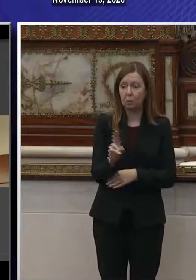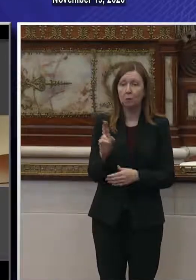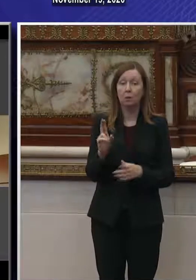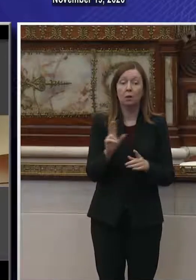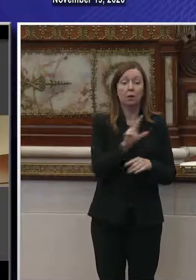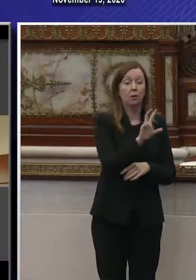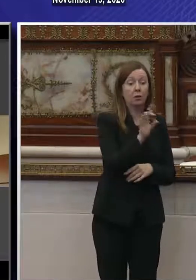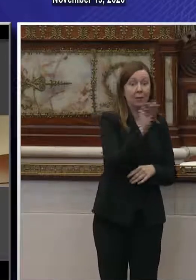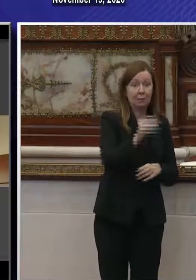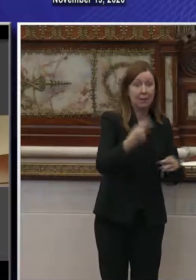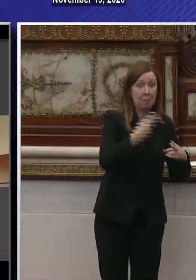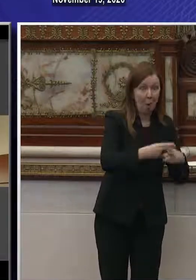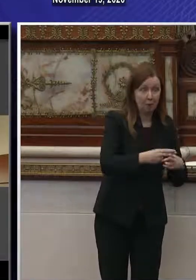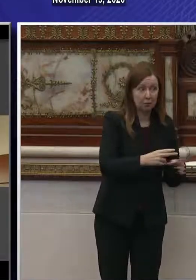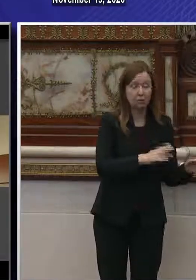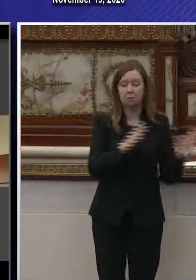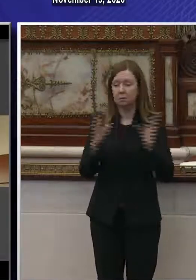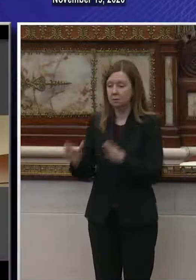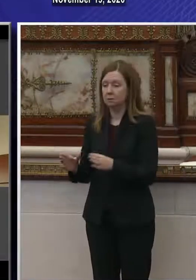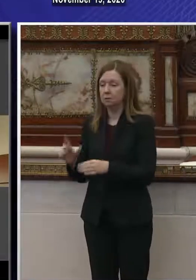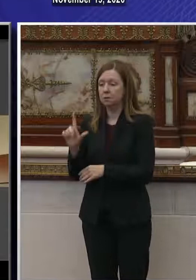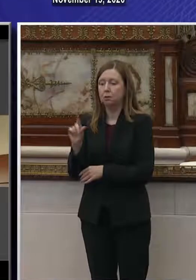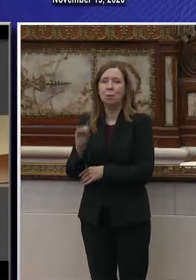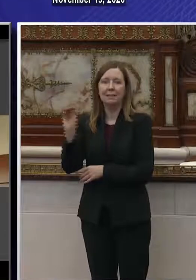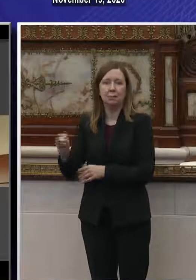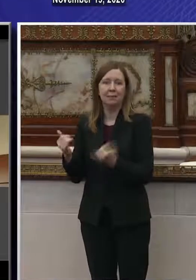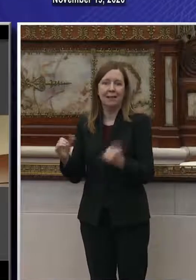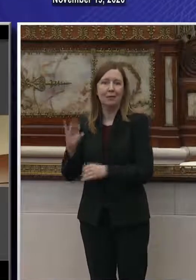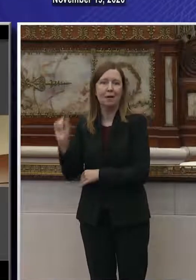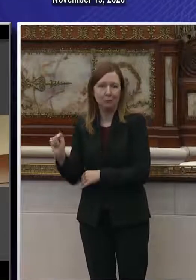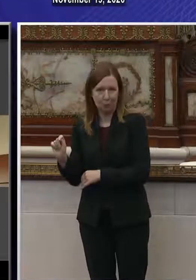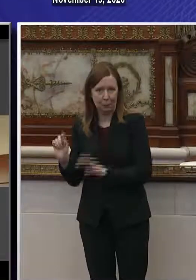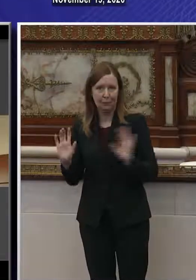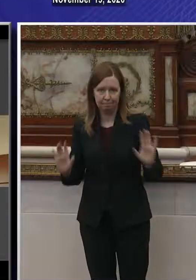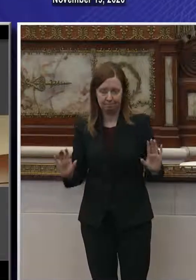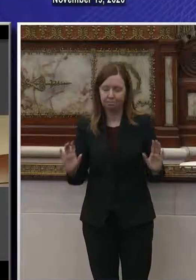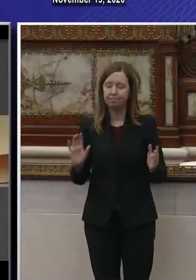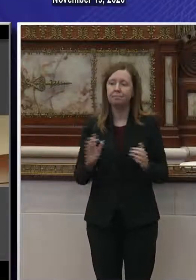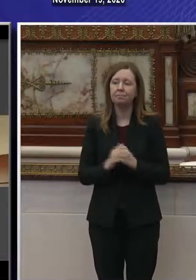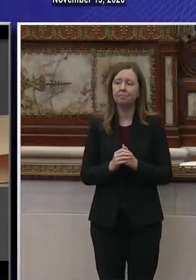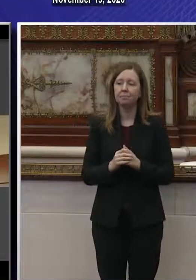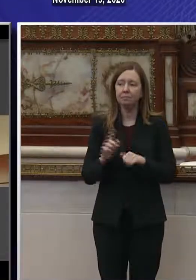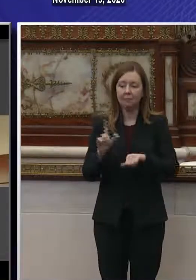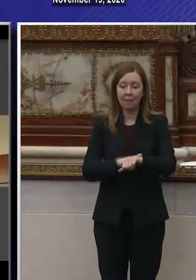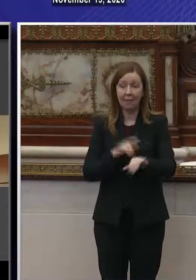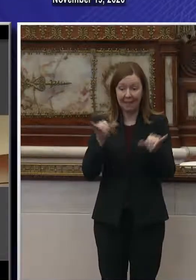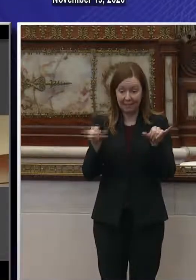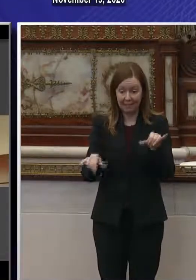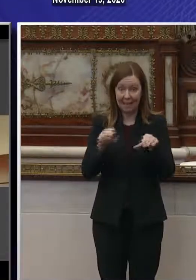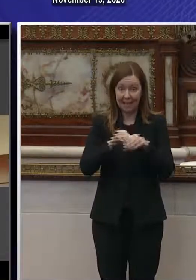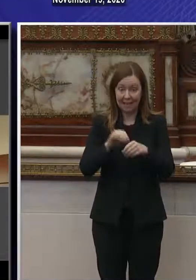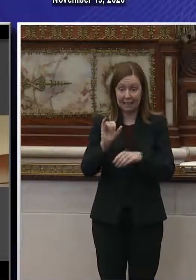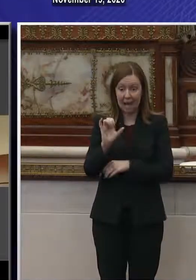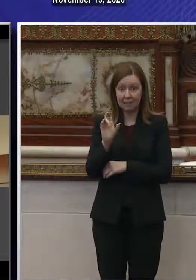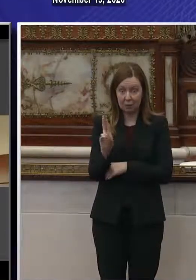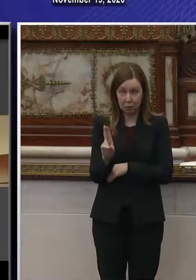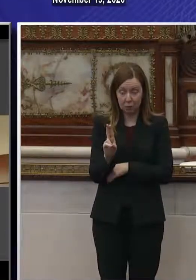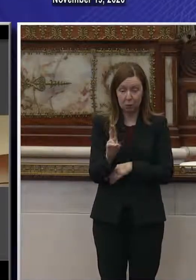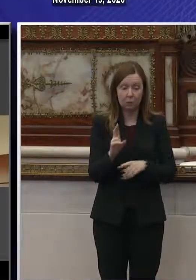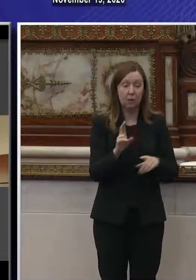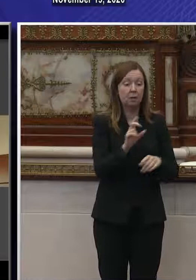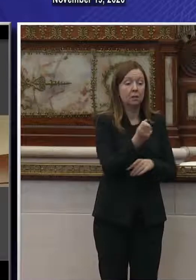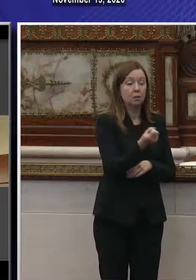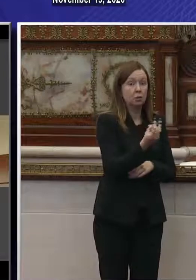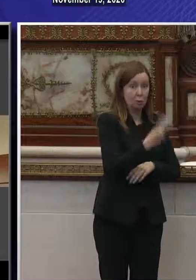from 38% in March to 20% in October. The length of stay in the intensive care unit is down